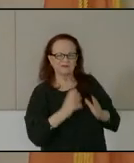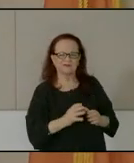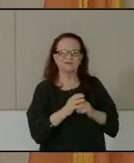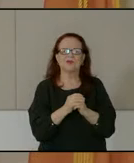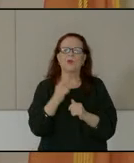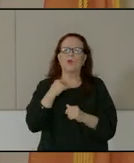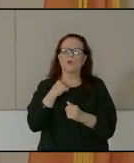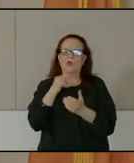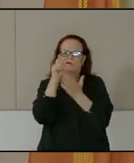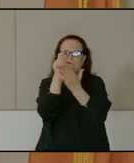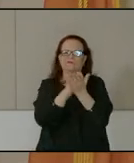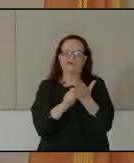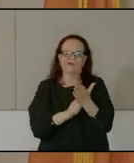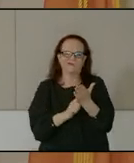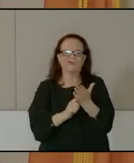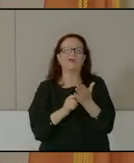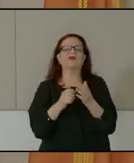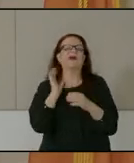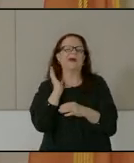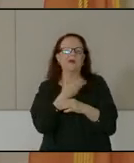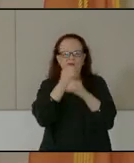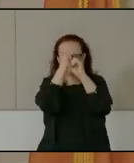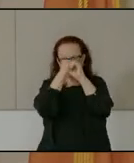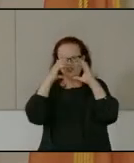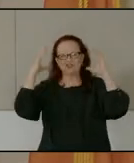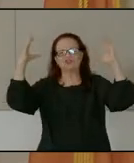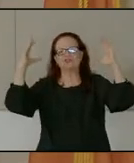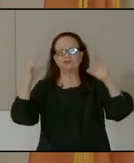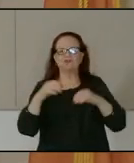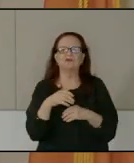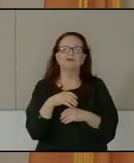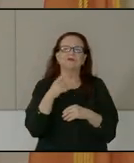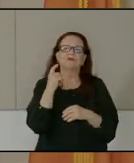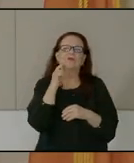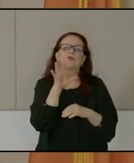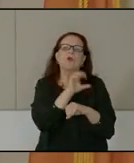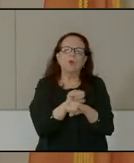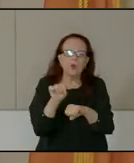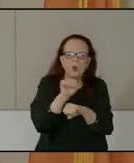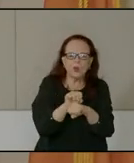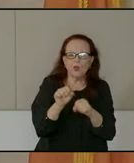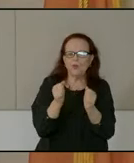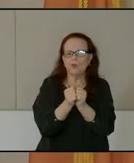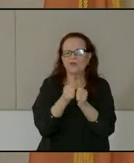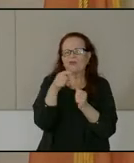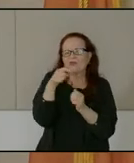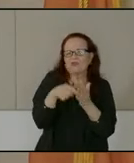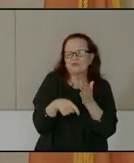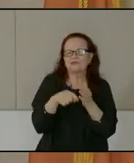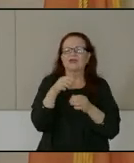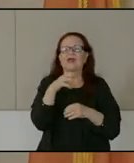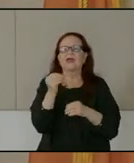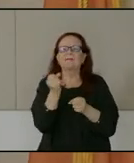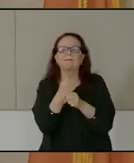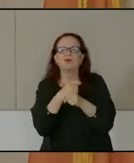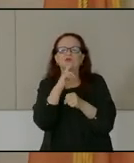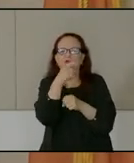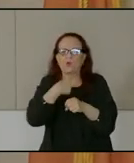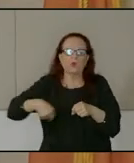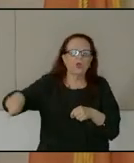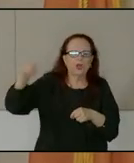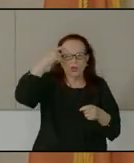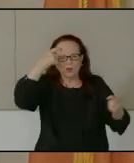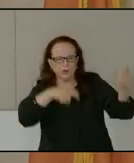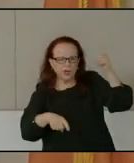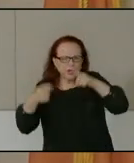proposed mission statement and vision, which we want them, through workshops, to work over and make certain we all agree on where we are going.